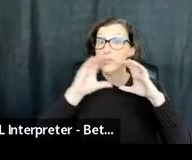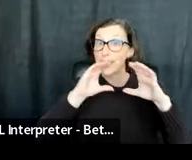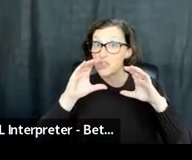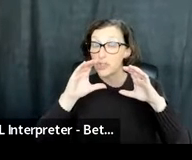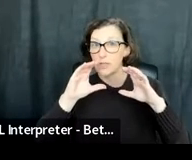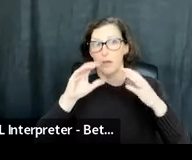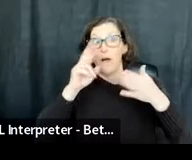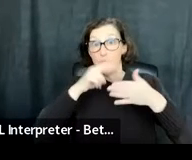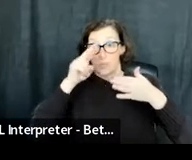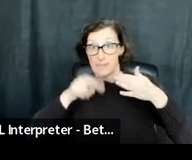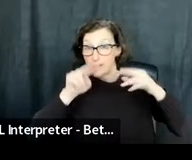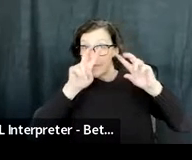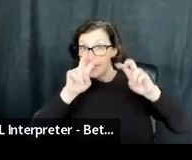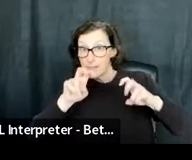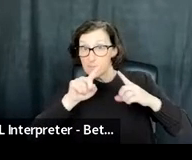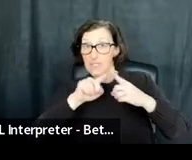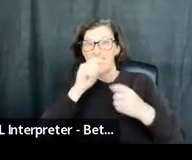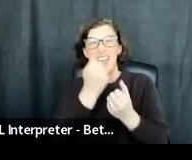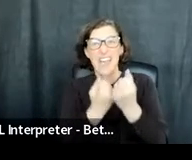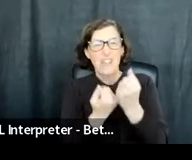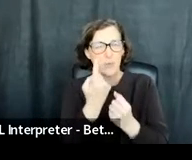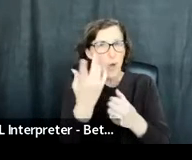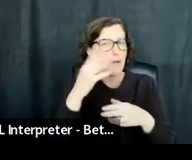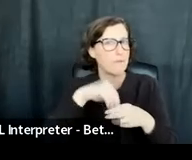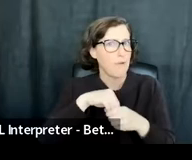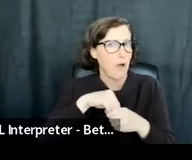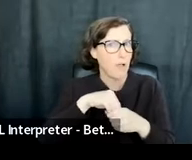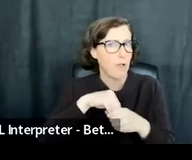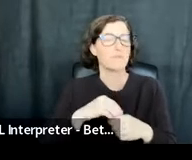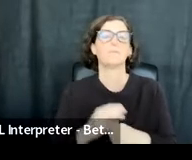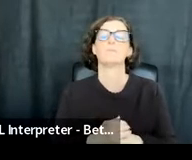assessment to all the key stakeholders across the organization.